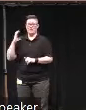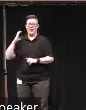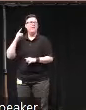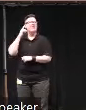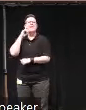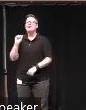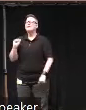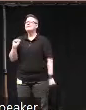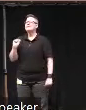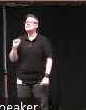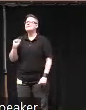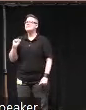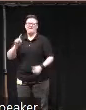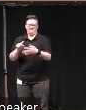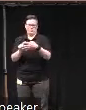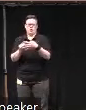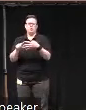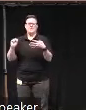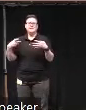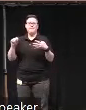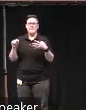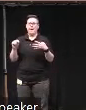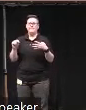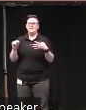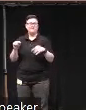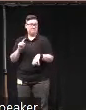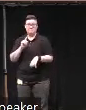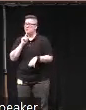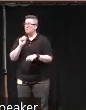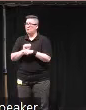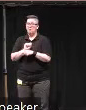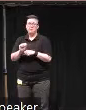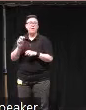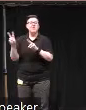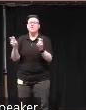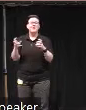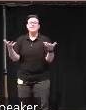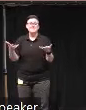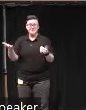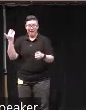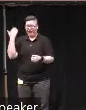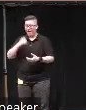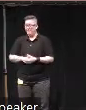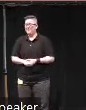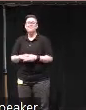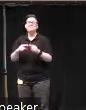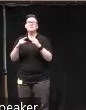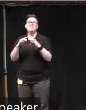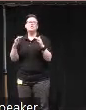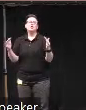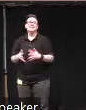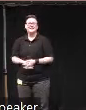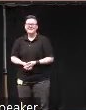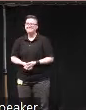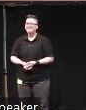was September, first week of September, was actually, the topic was about diversity. It